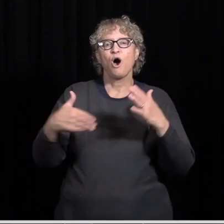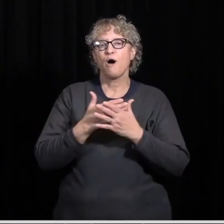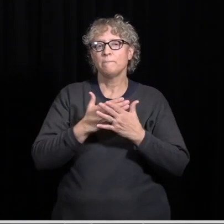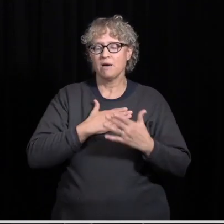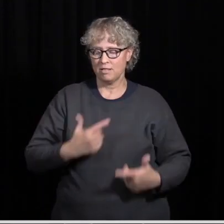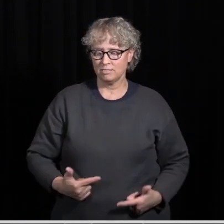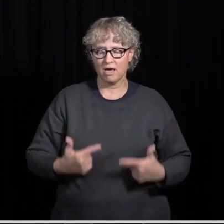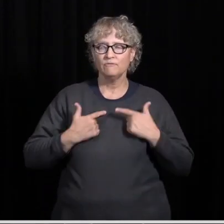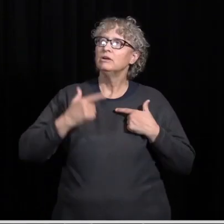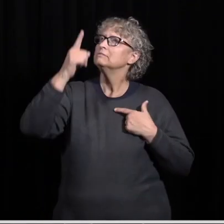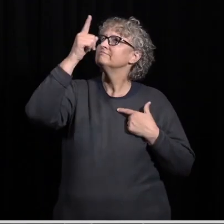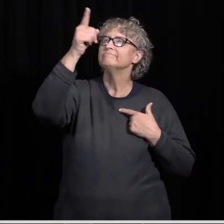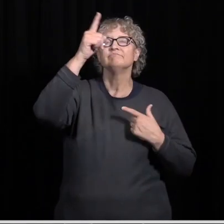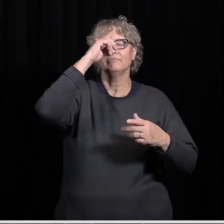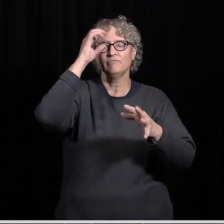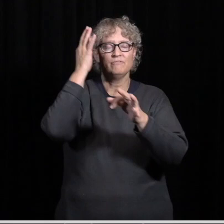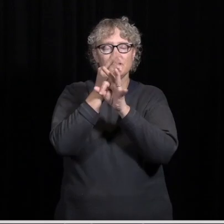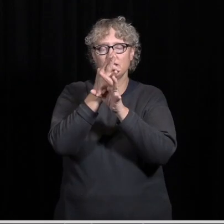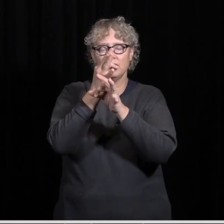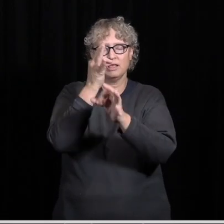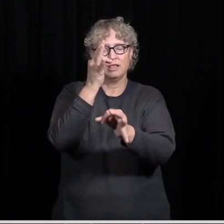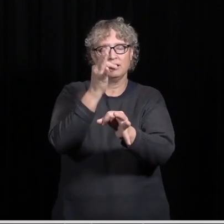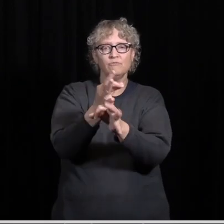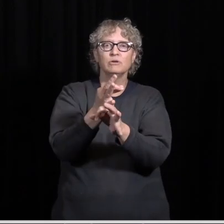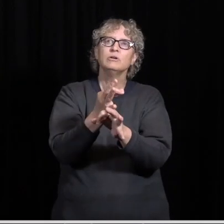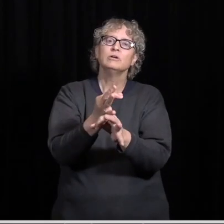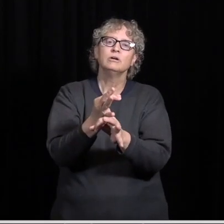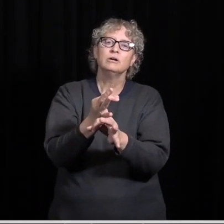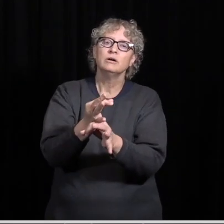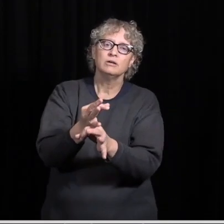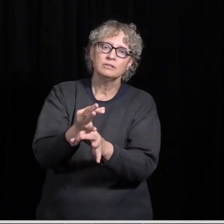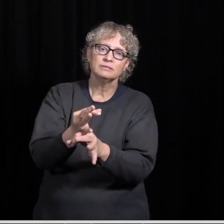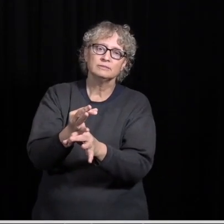All my life you have been faithful.